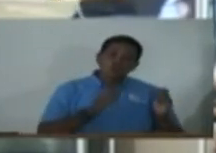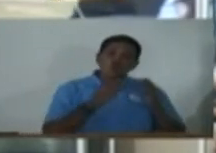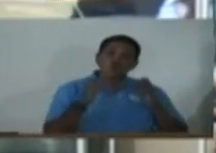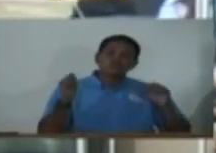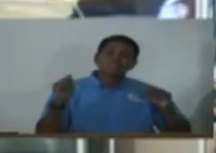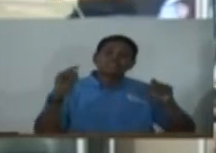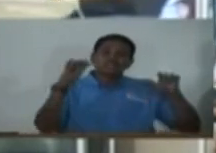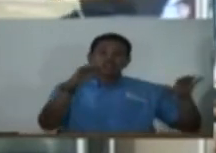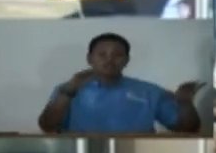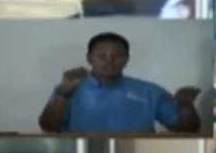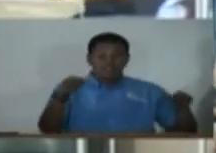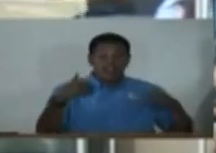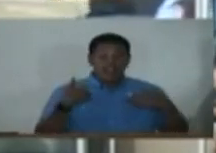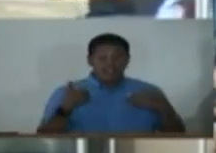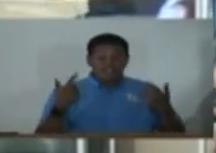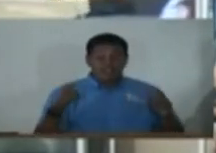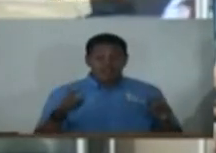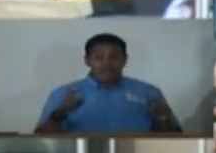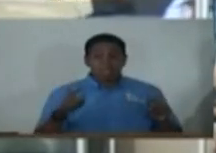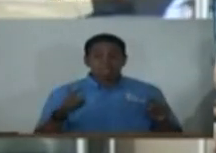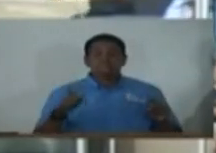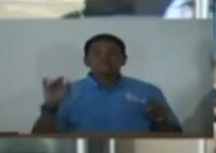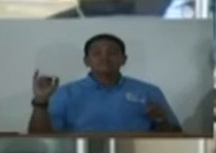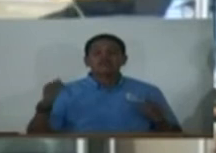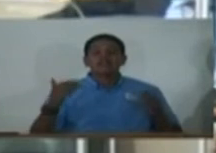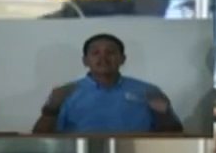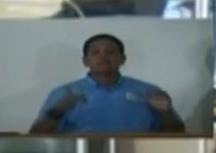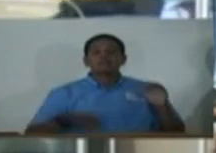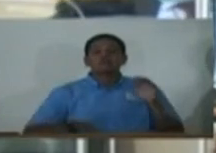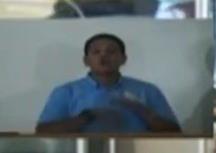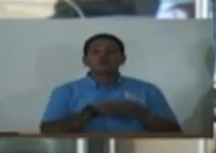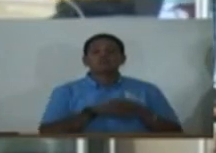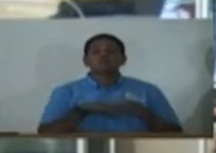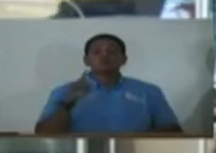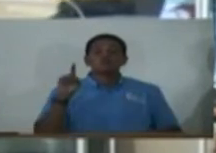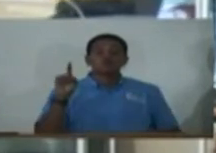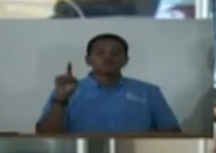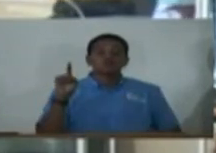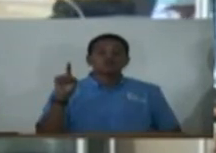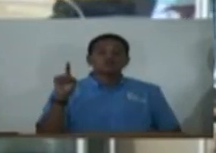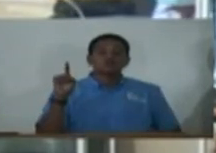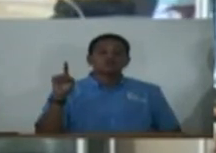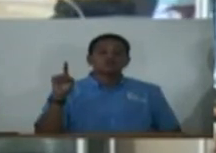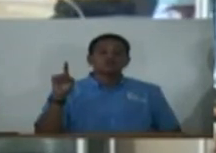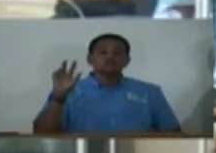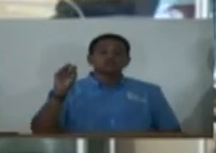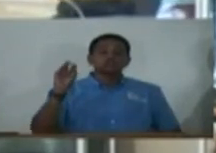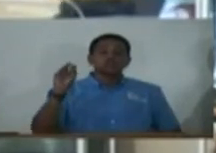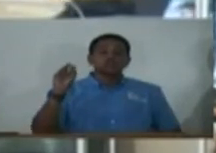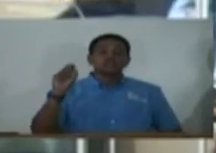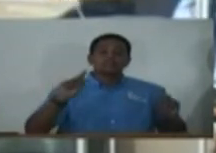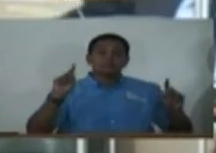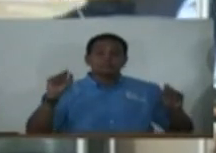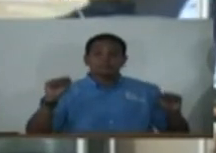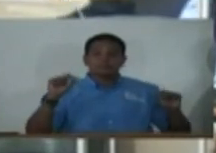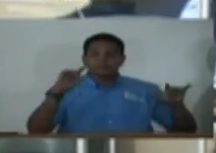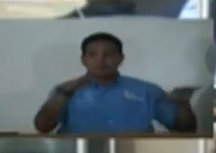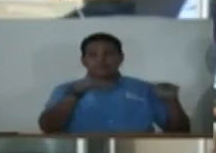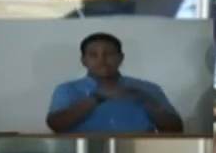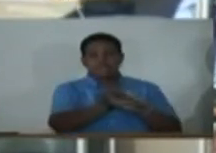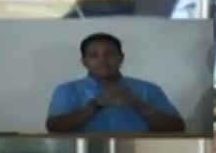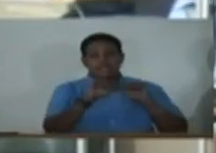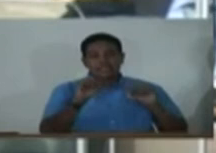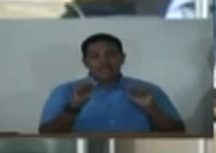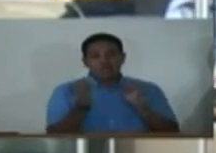ceremonies, and so forth. And that limit is placed now at 30 persons